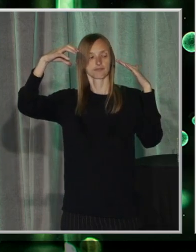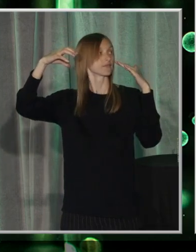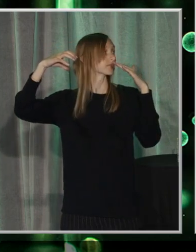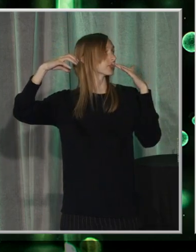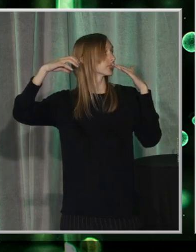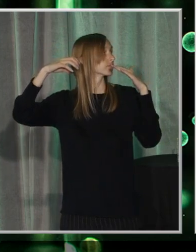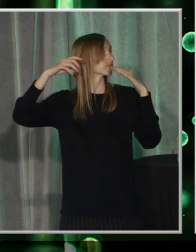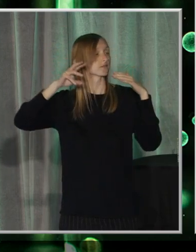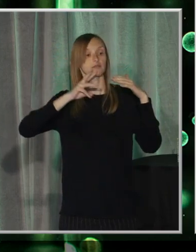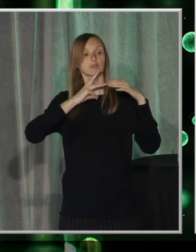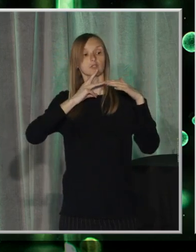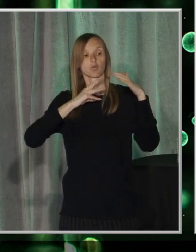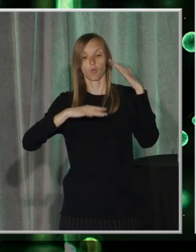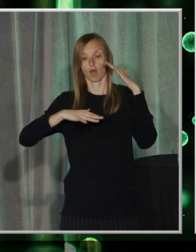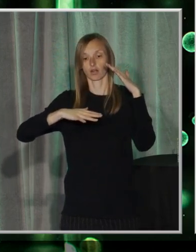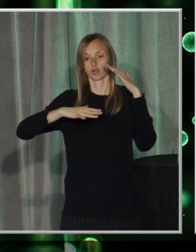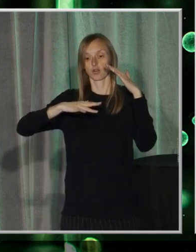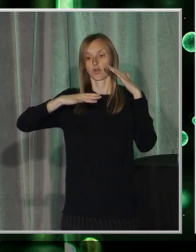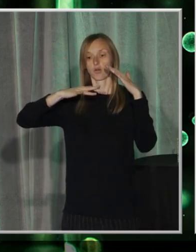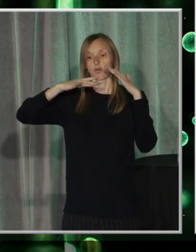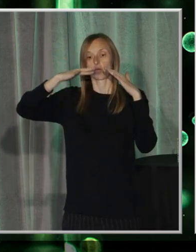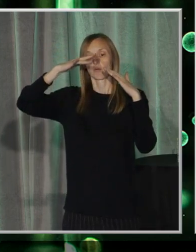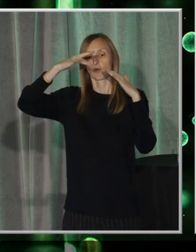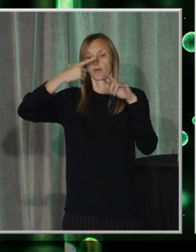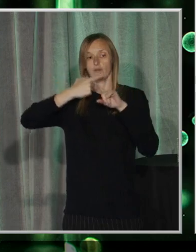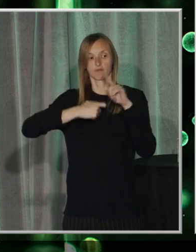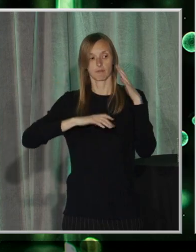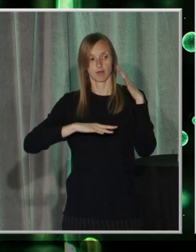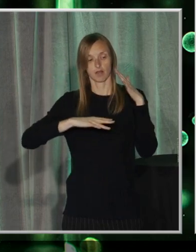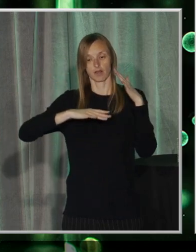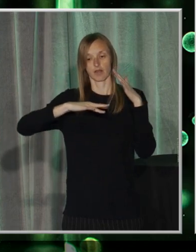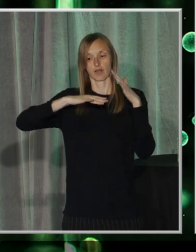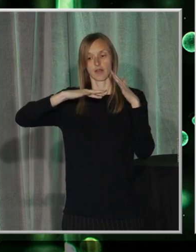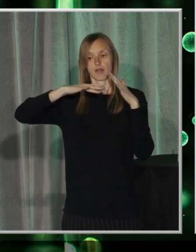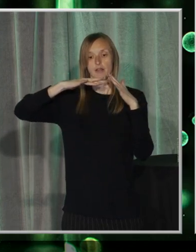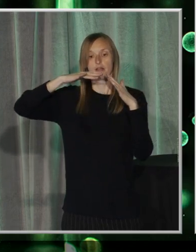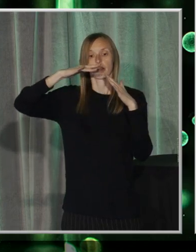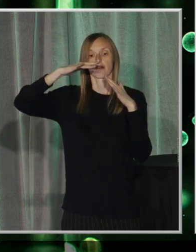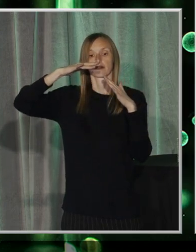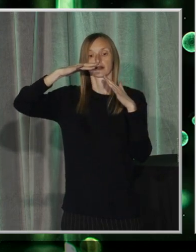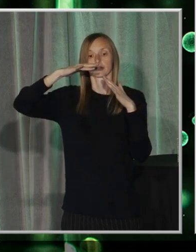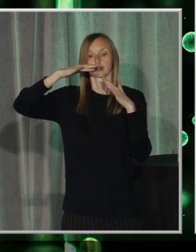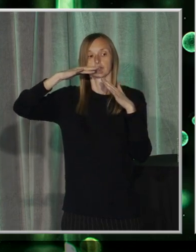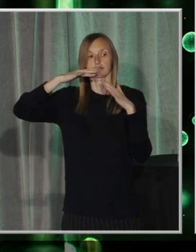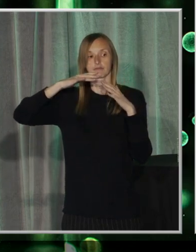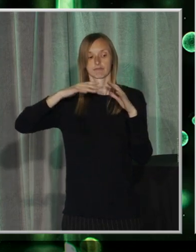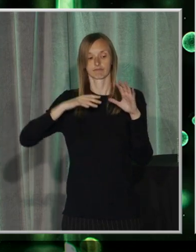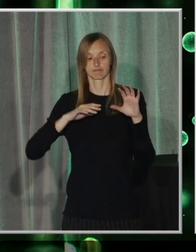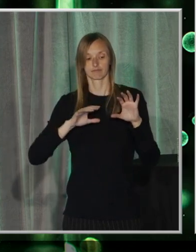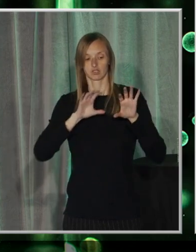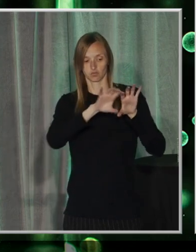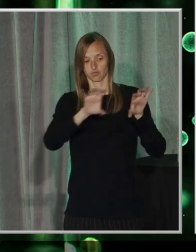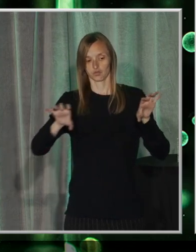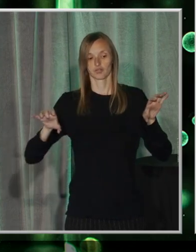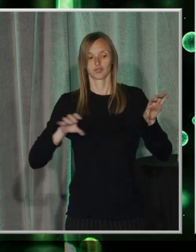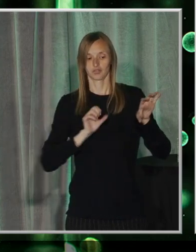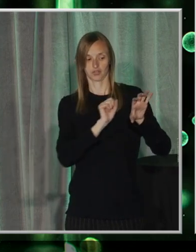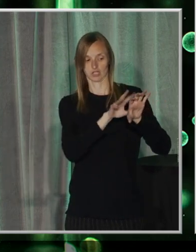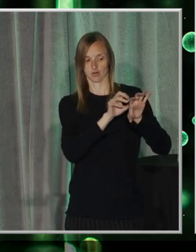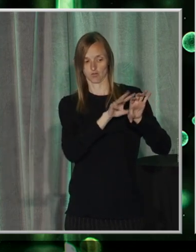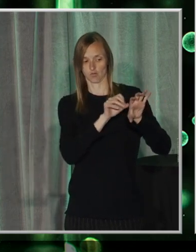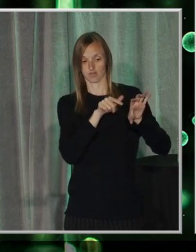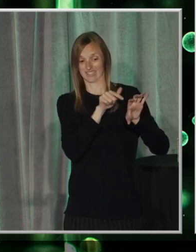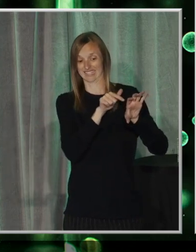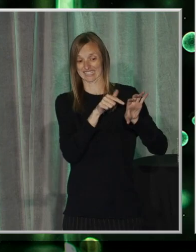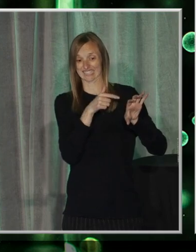where the water will be coming, moving from up to the charcoal. And for these charcoals,